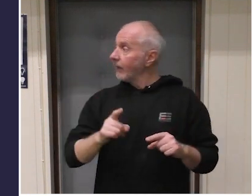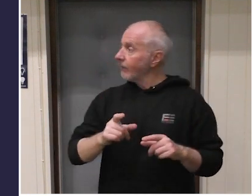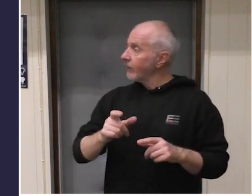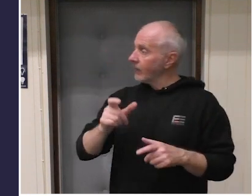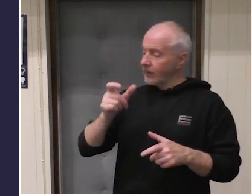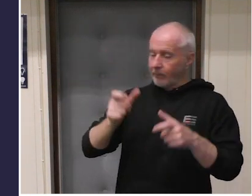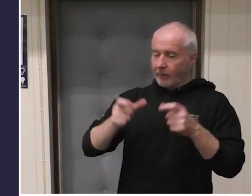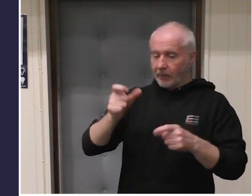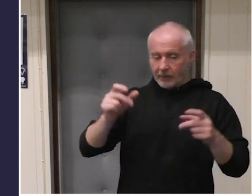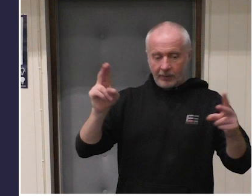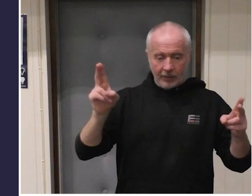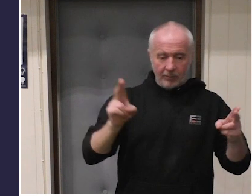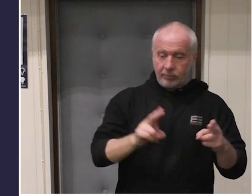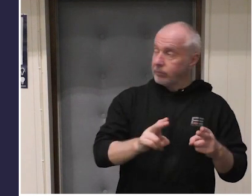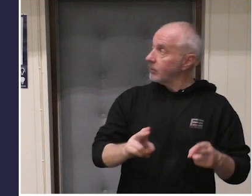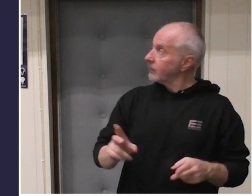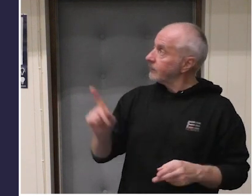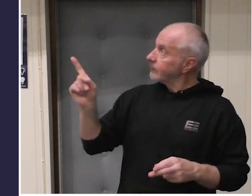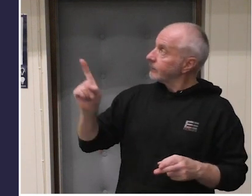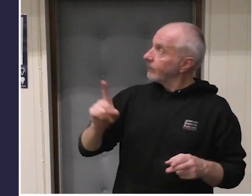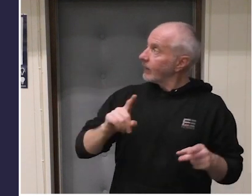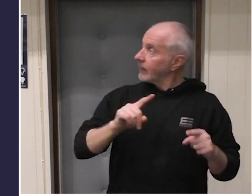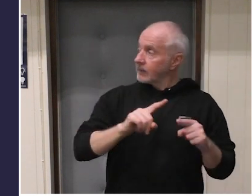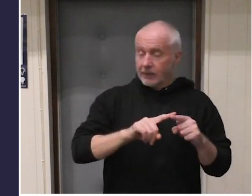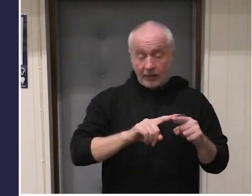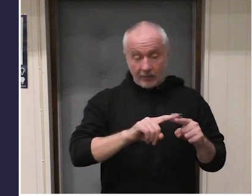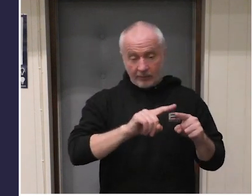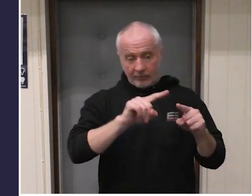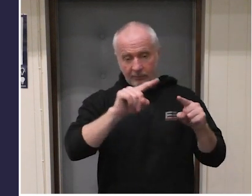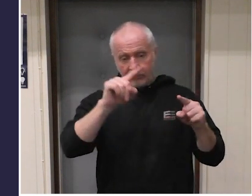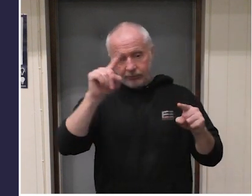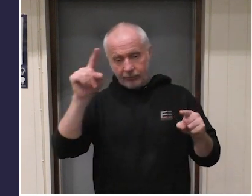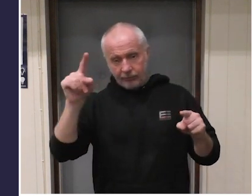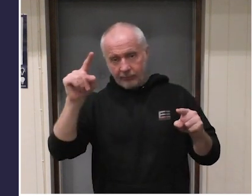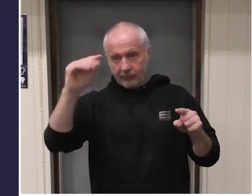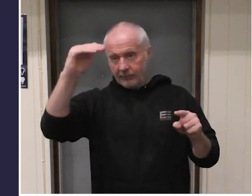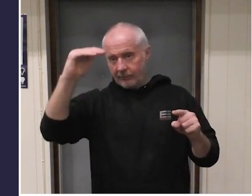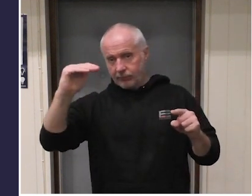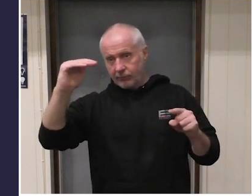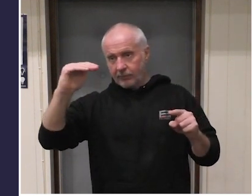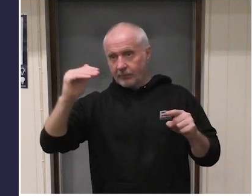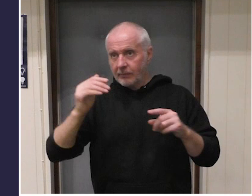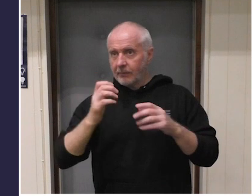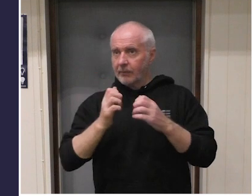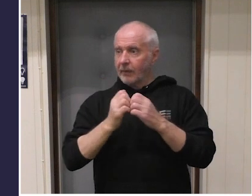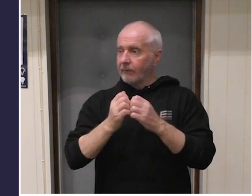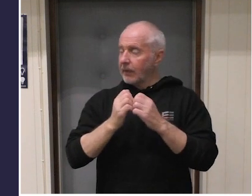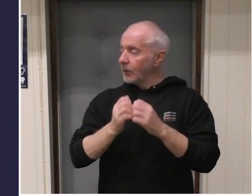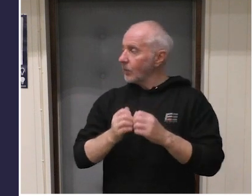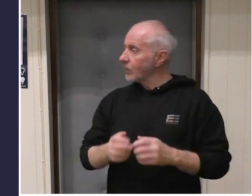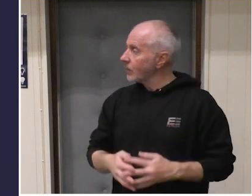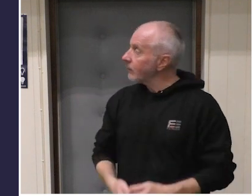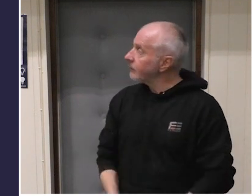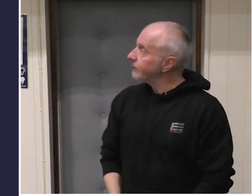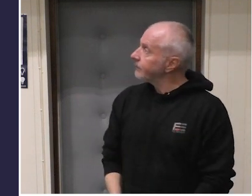size, we see that actually we shift more and more towards less optimum values. And so, so what's